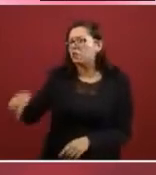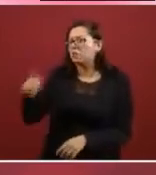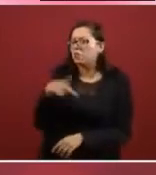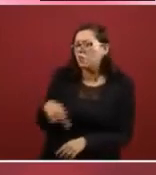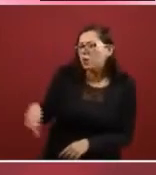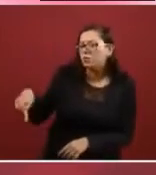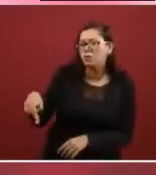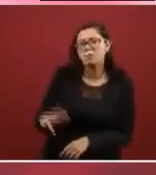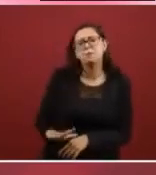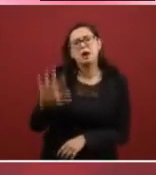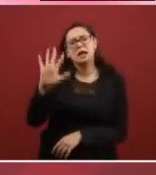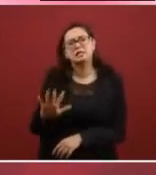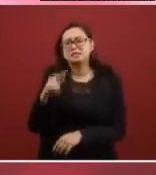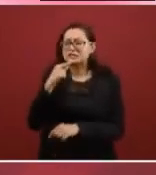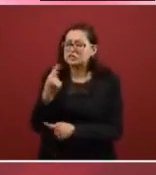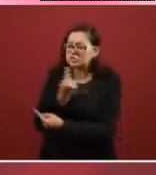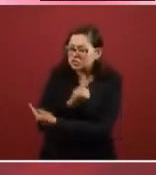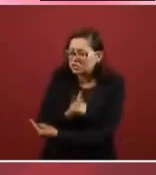like minors.